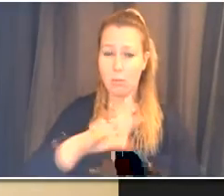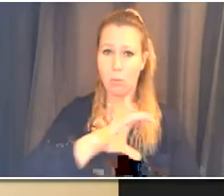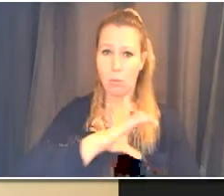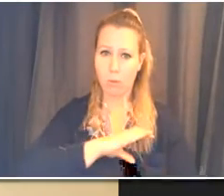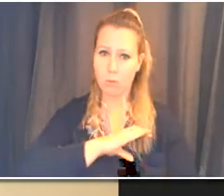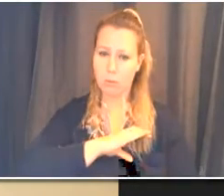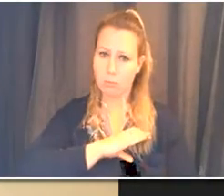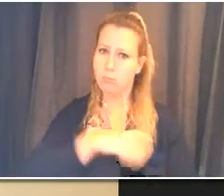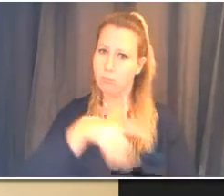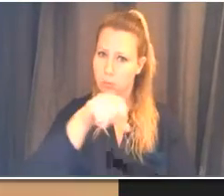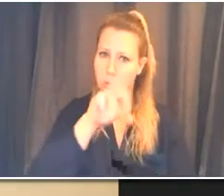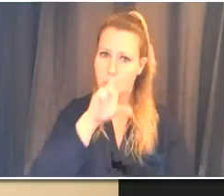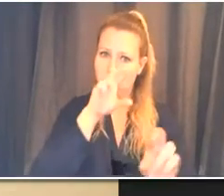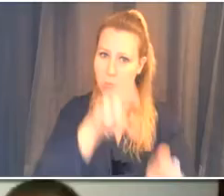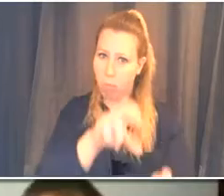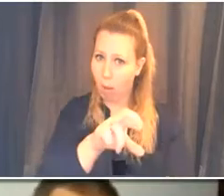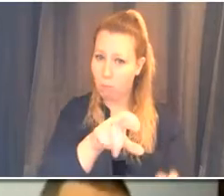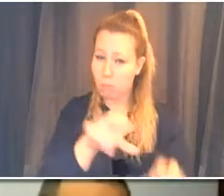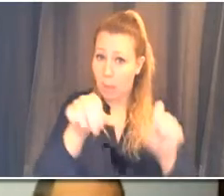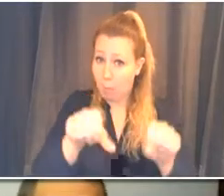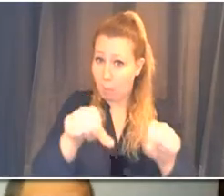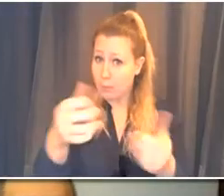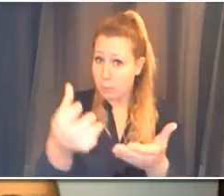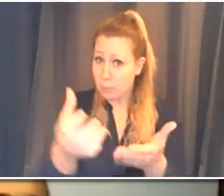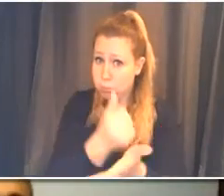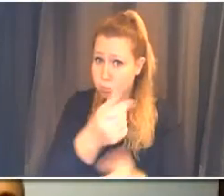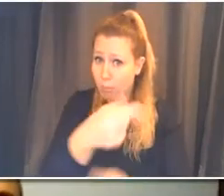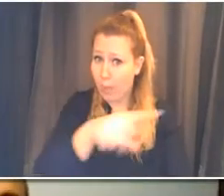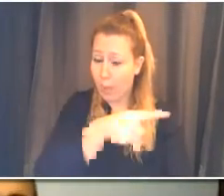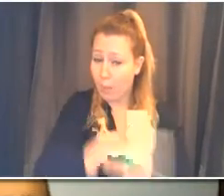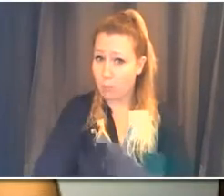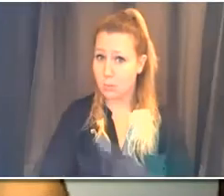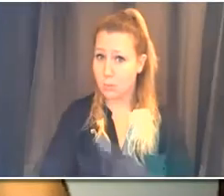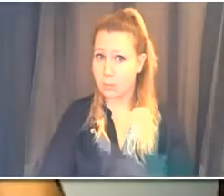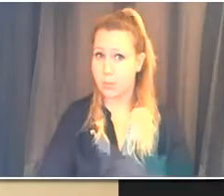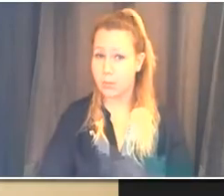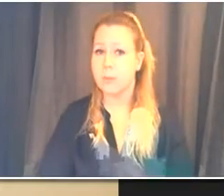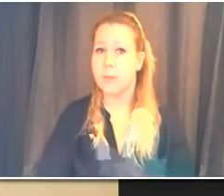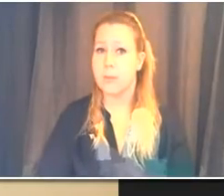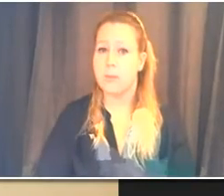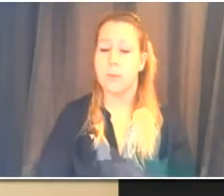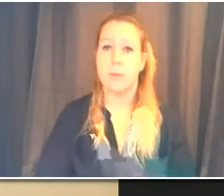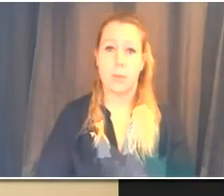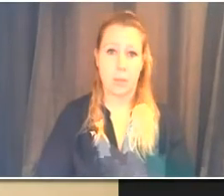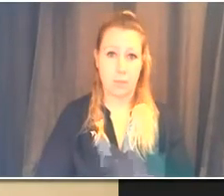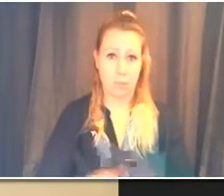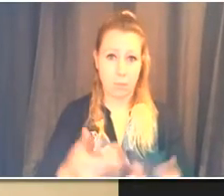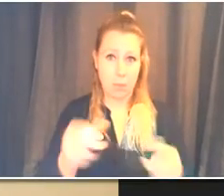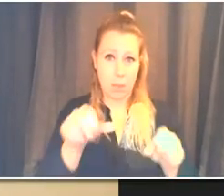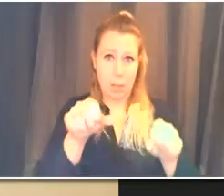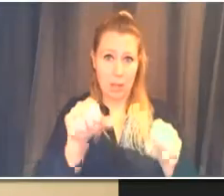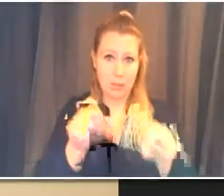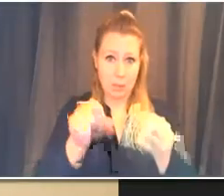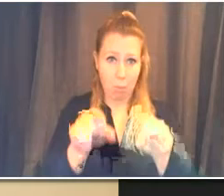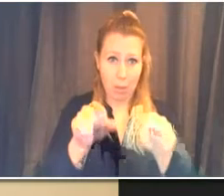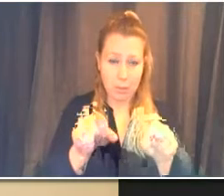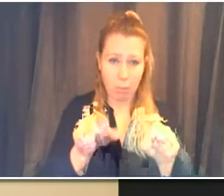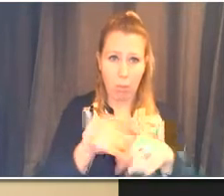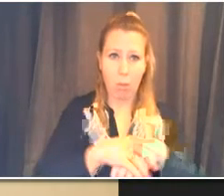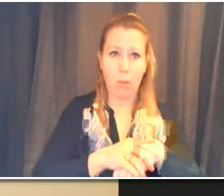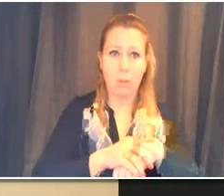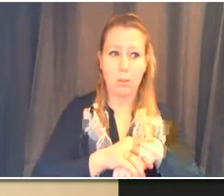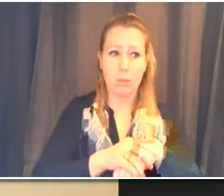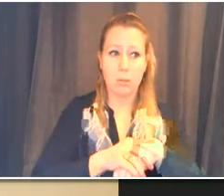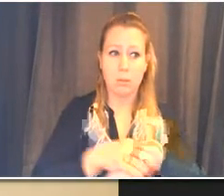I'm assuming unless I'm wrong I believe the commissioner has said that um are there ways to be